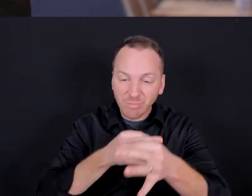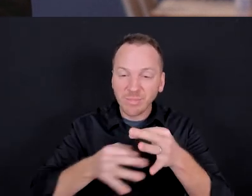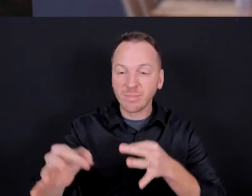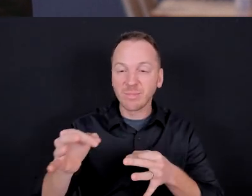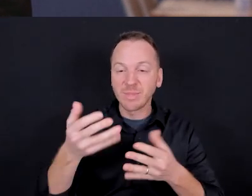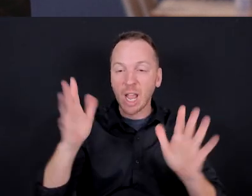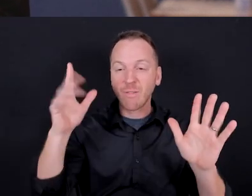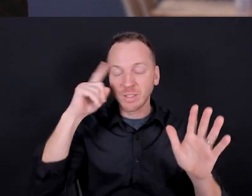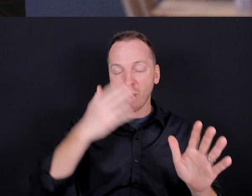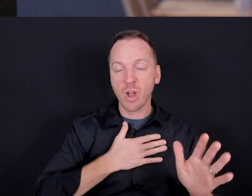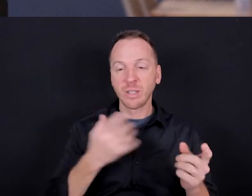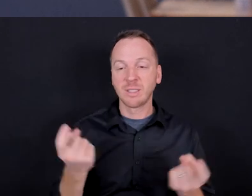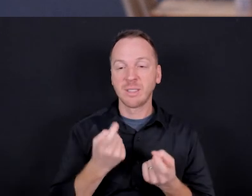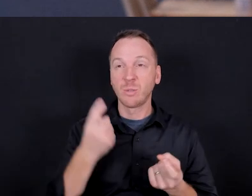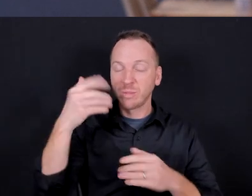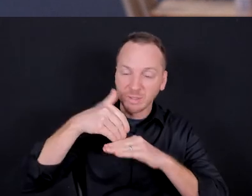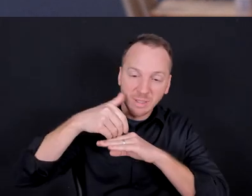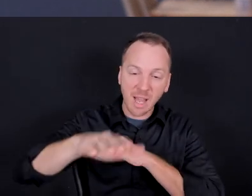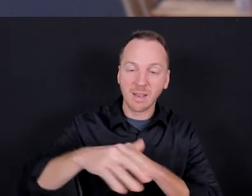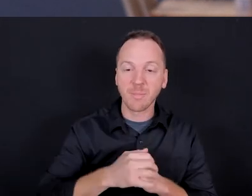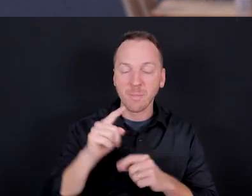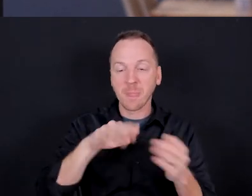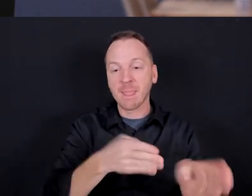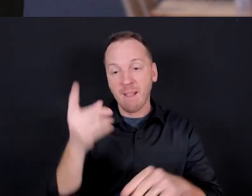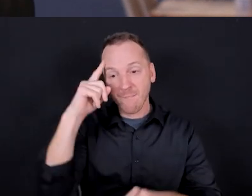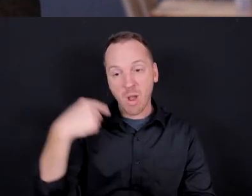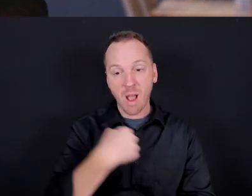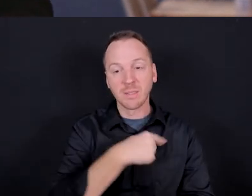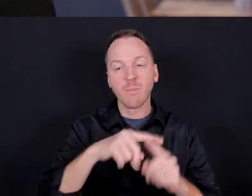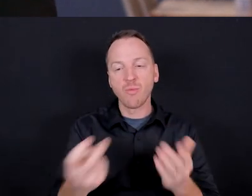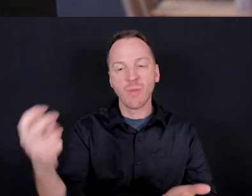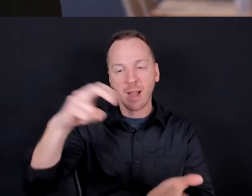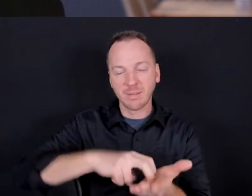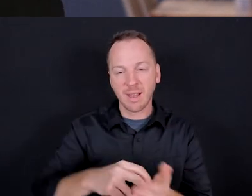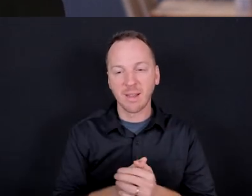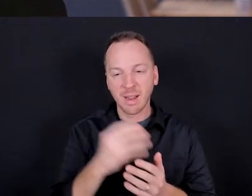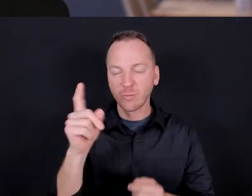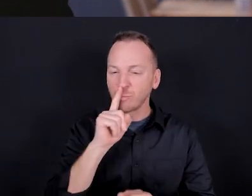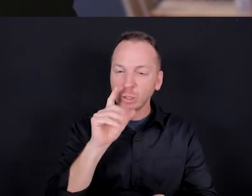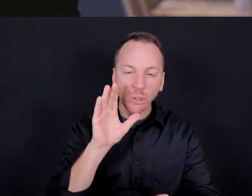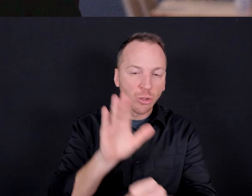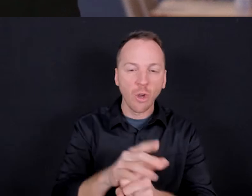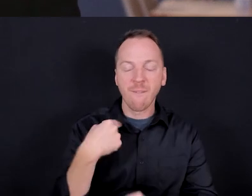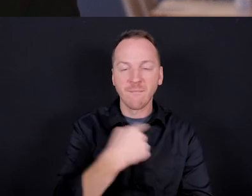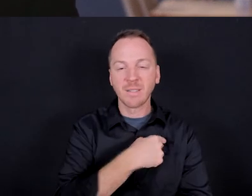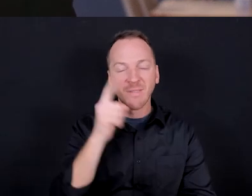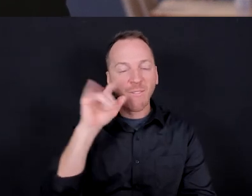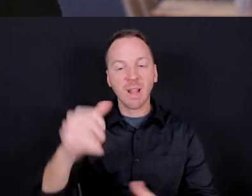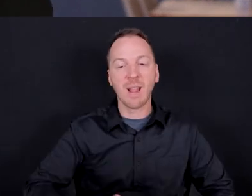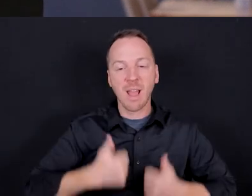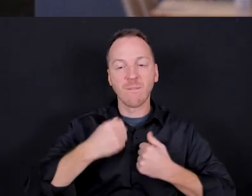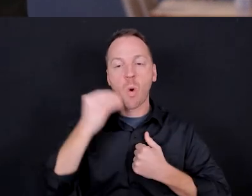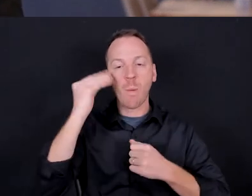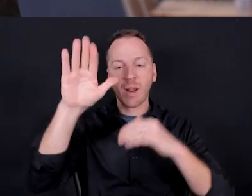sins. You sent him to not only die for us, but to rise again and assure us of everlasting life and a home in